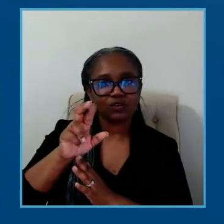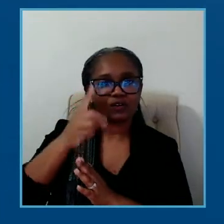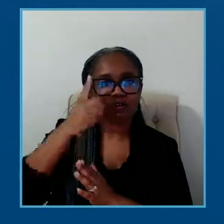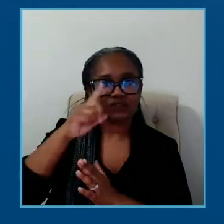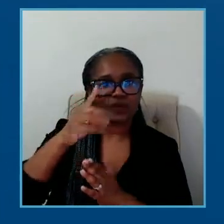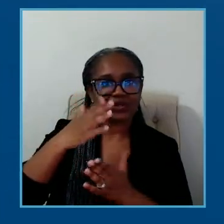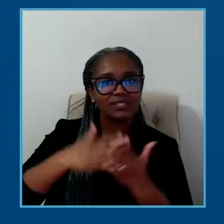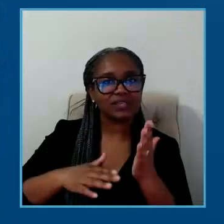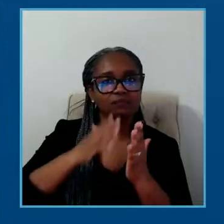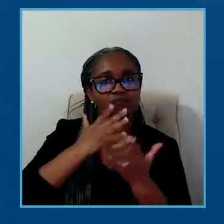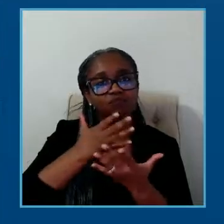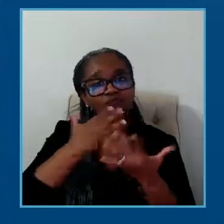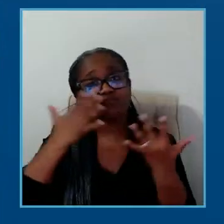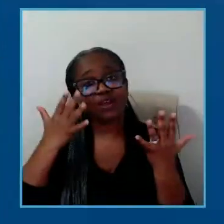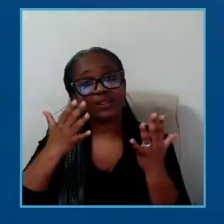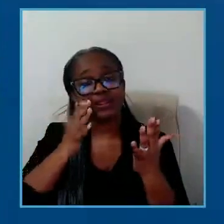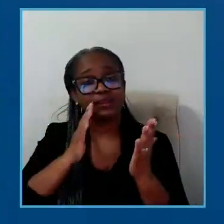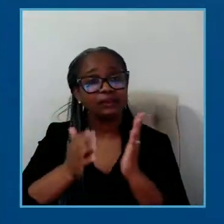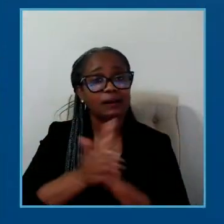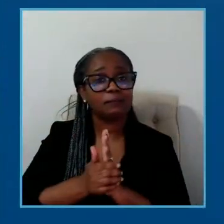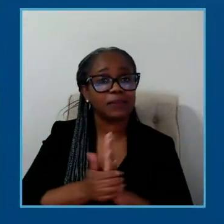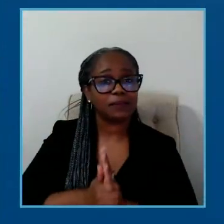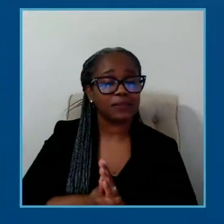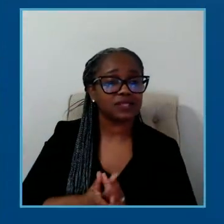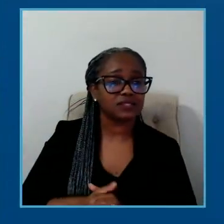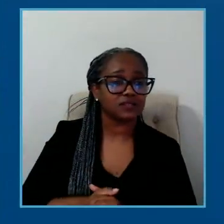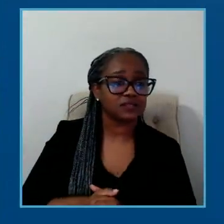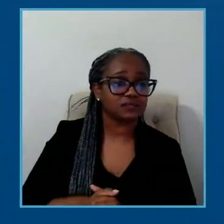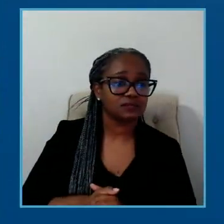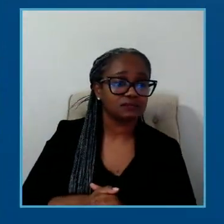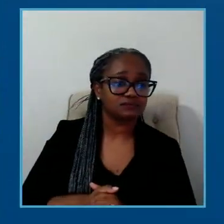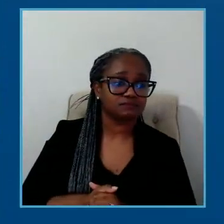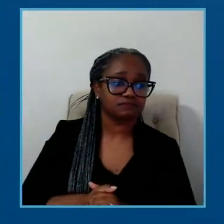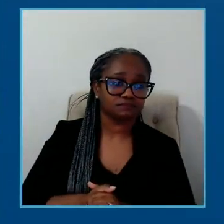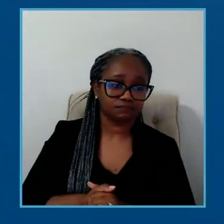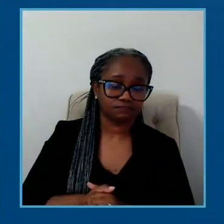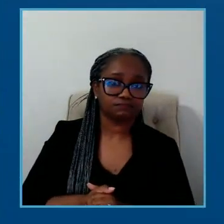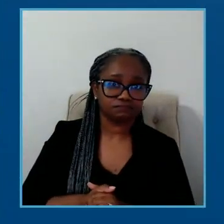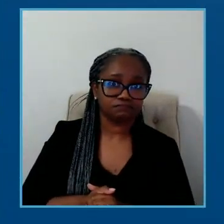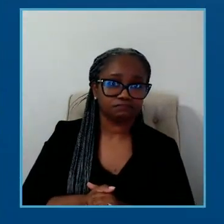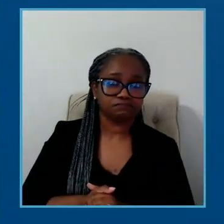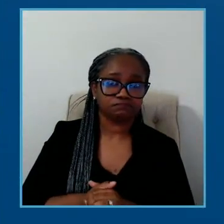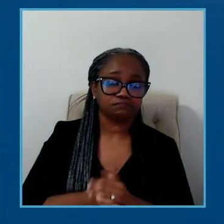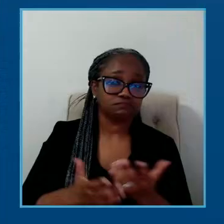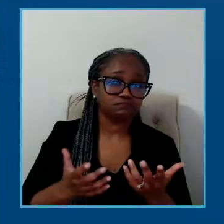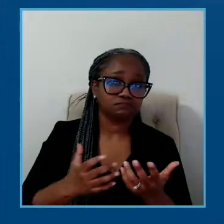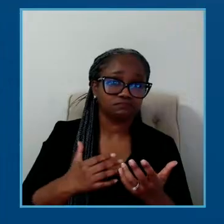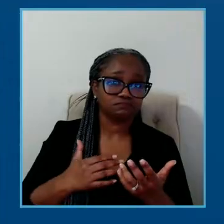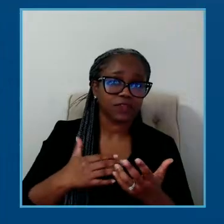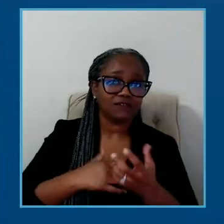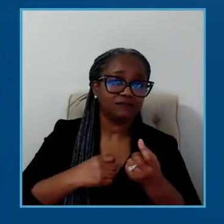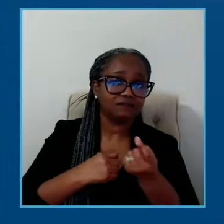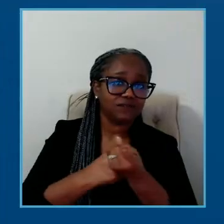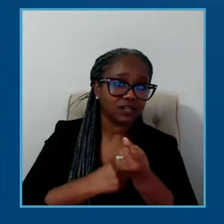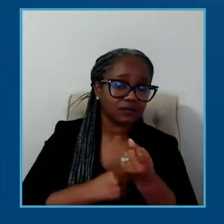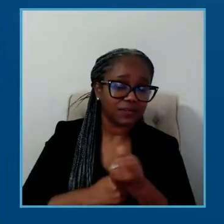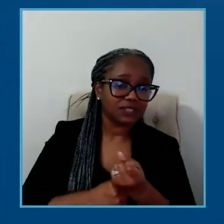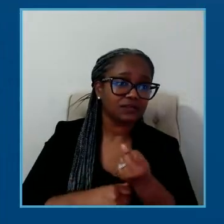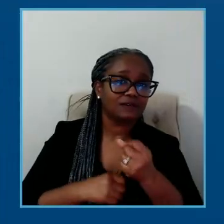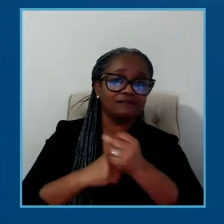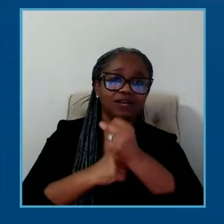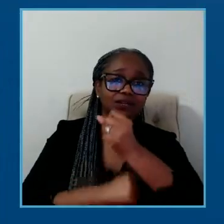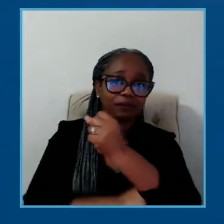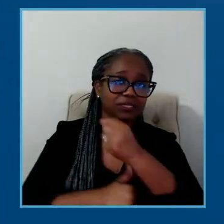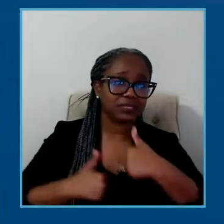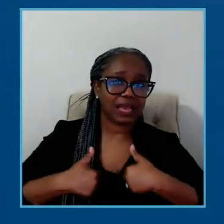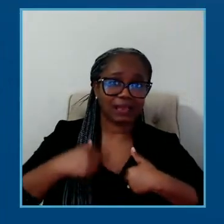two fundamentally, I don't think that my rights as a DNC member were violated. I'm